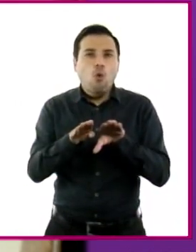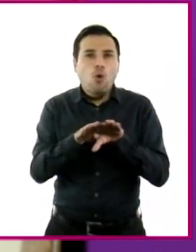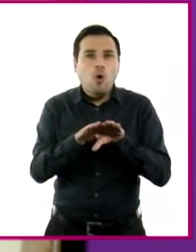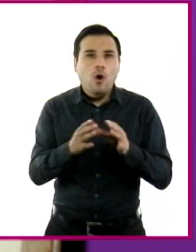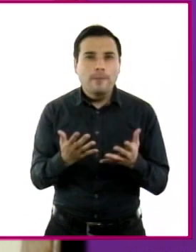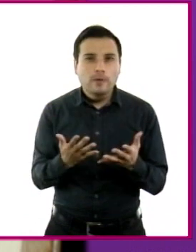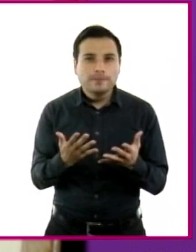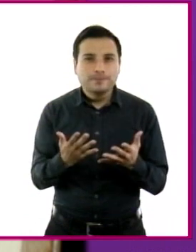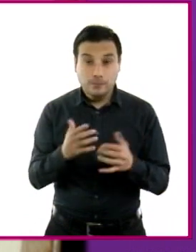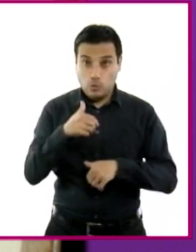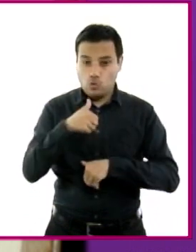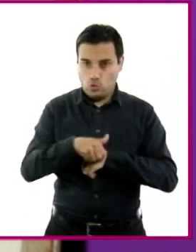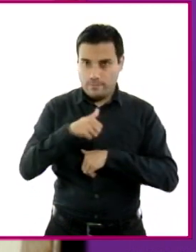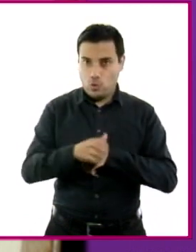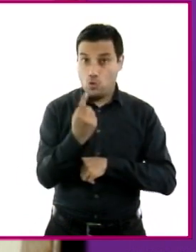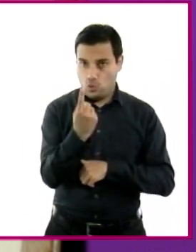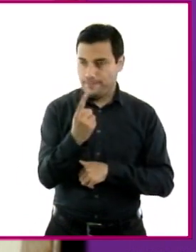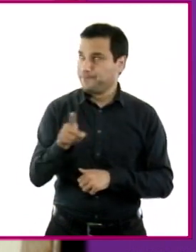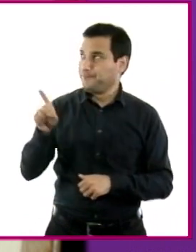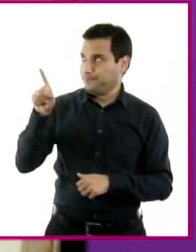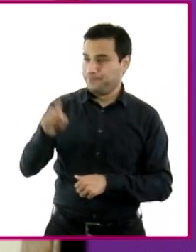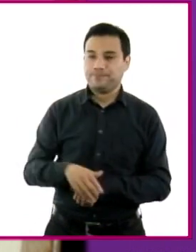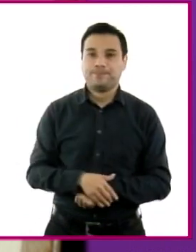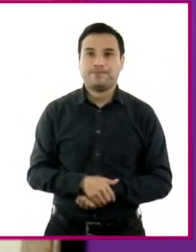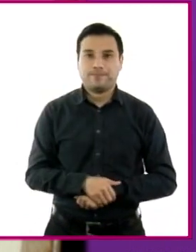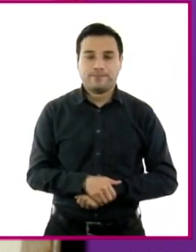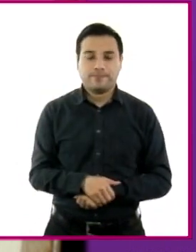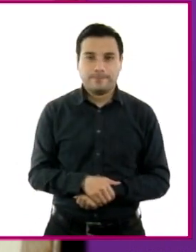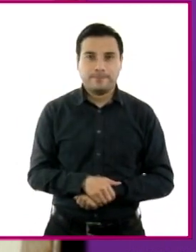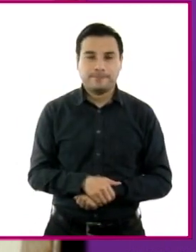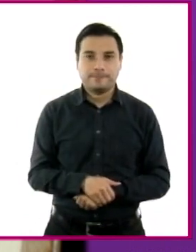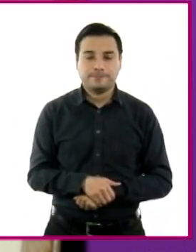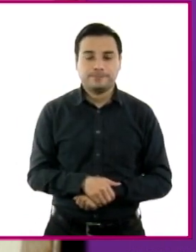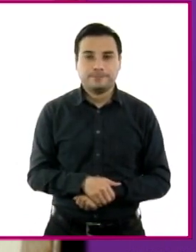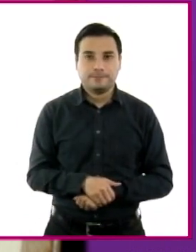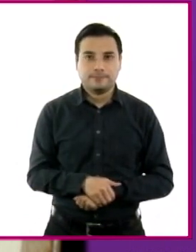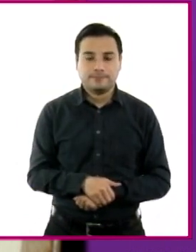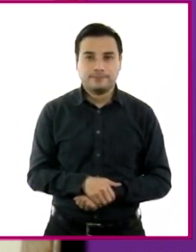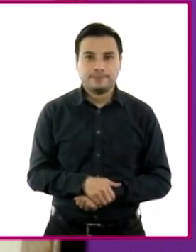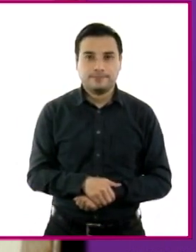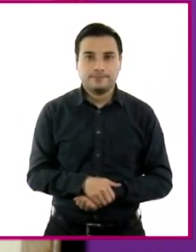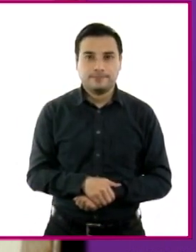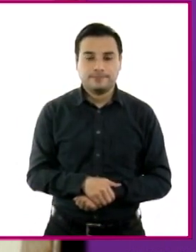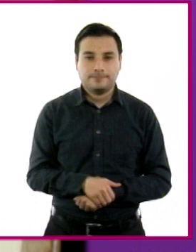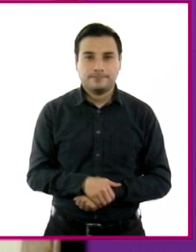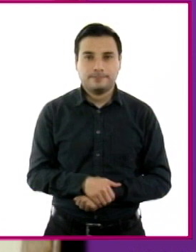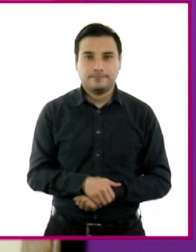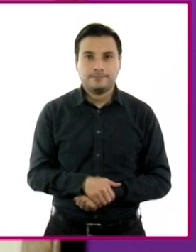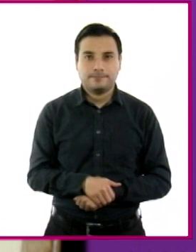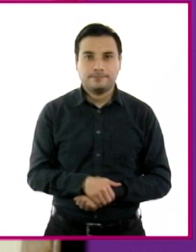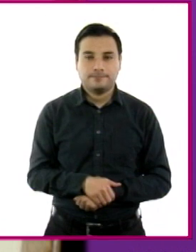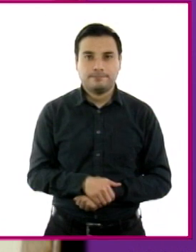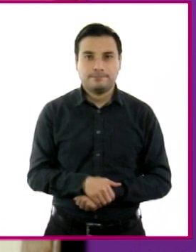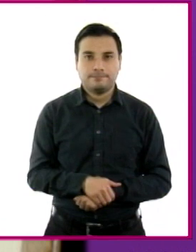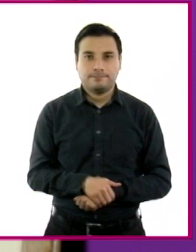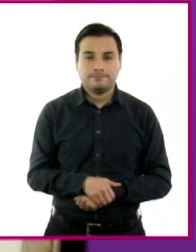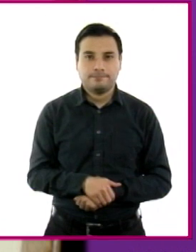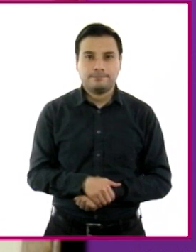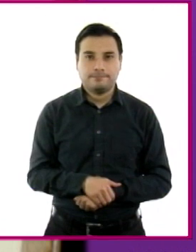earthquake, students mustn't leave heavy objects in dangerous places.